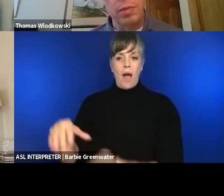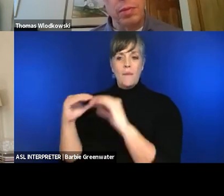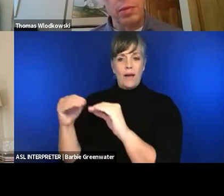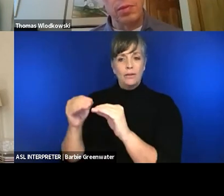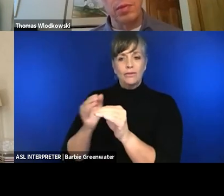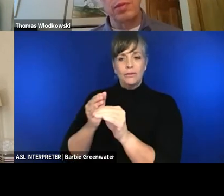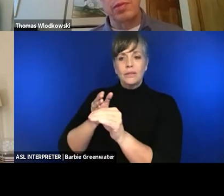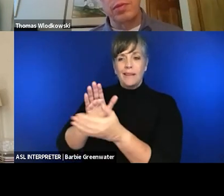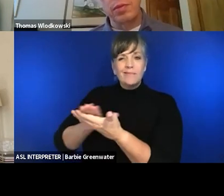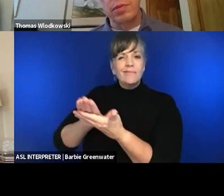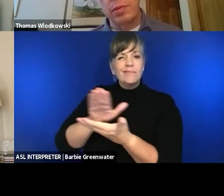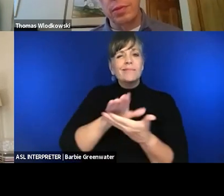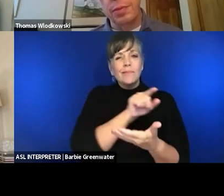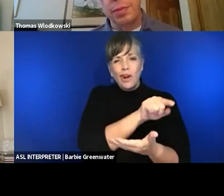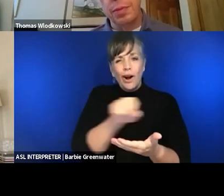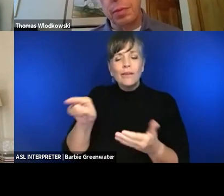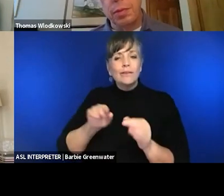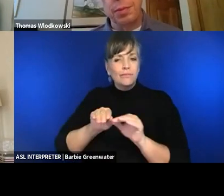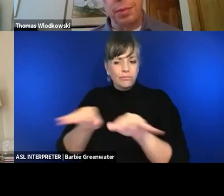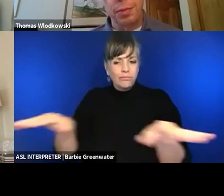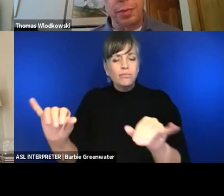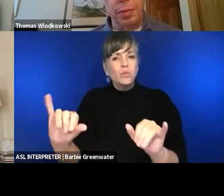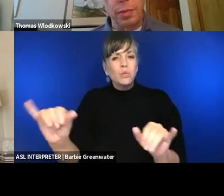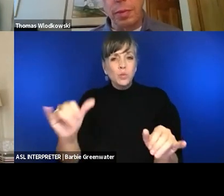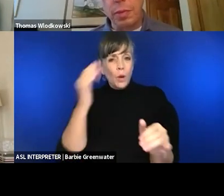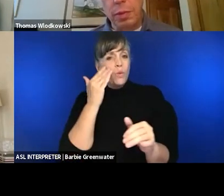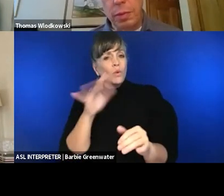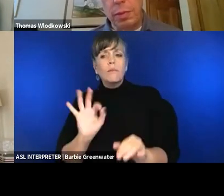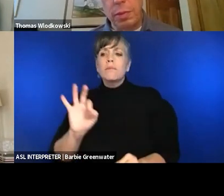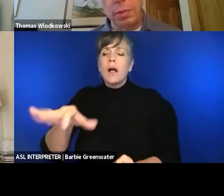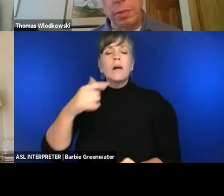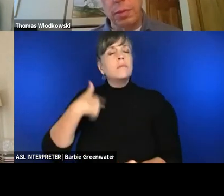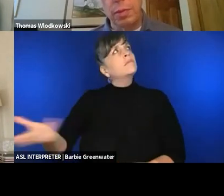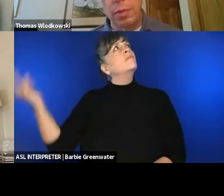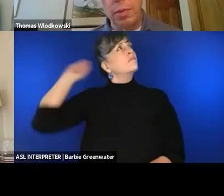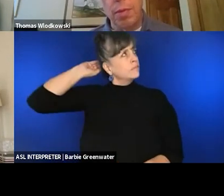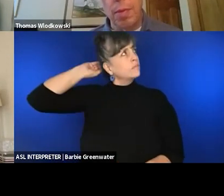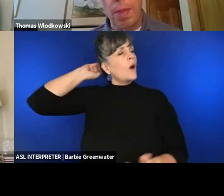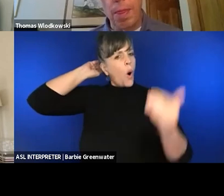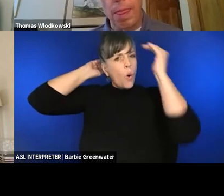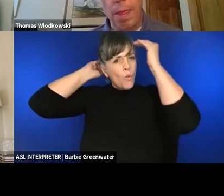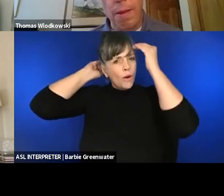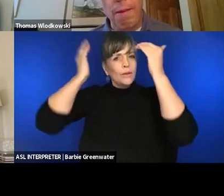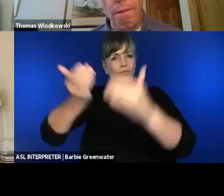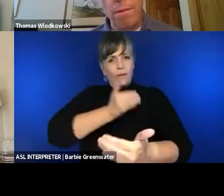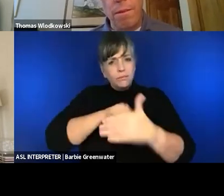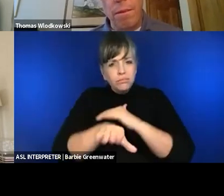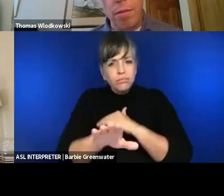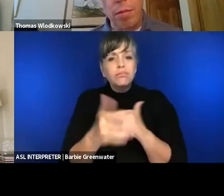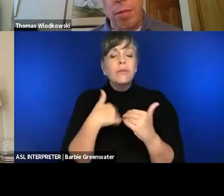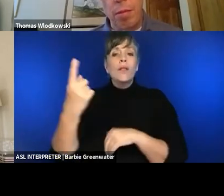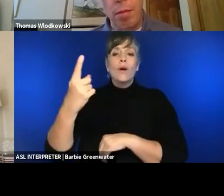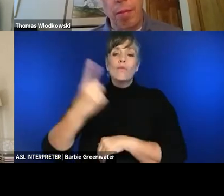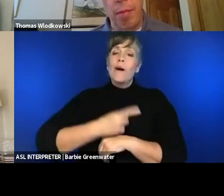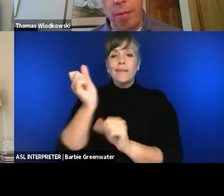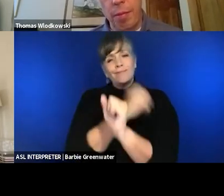realm as well. And I think this is a really good place to start. It's planting seeds early on for awareness. And at which point one day my dream is that